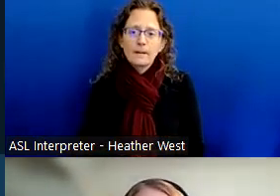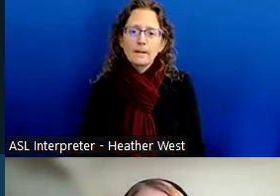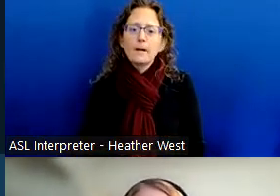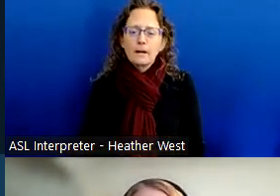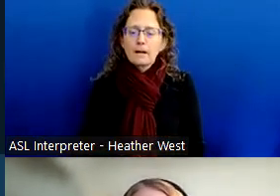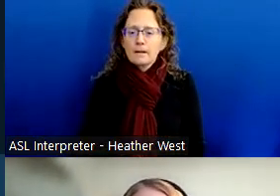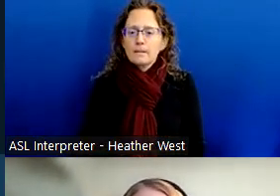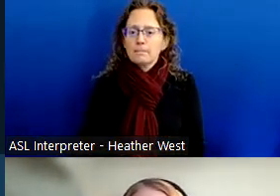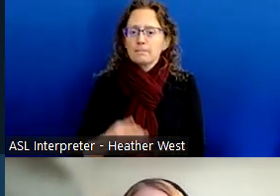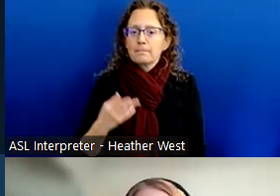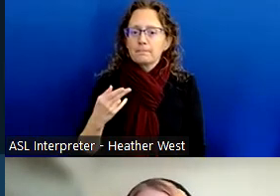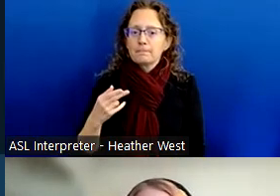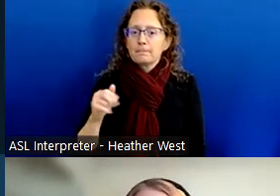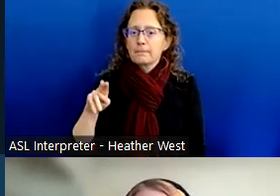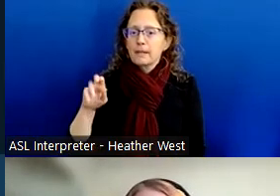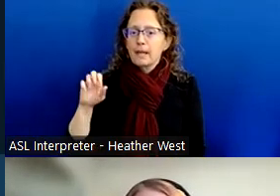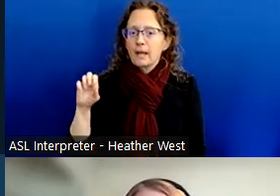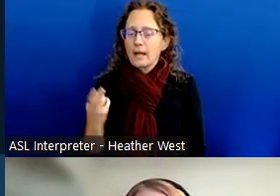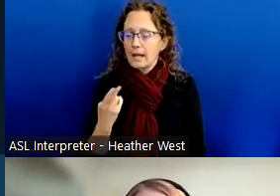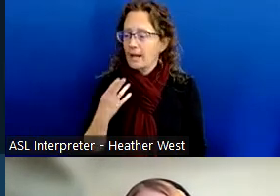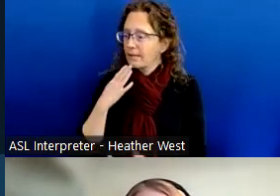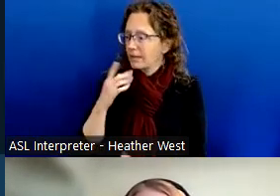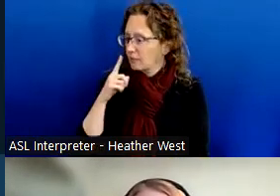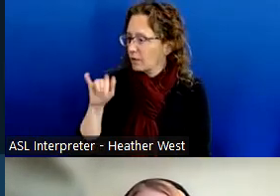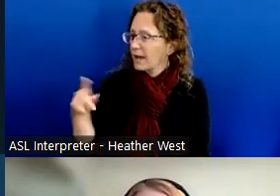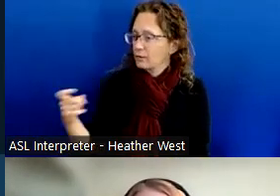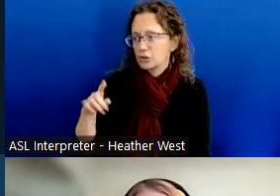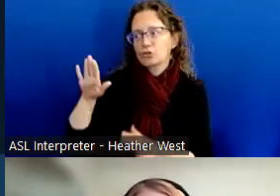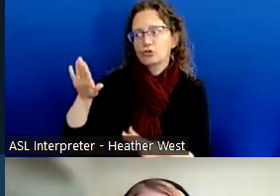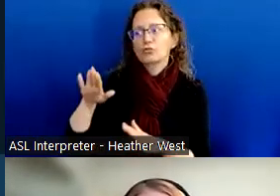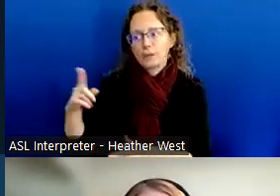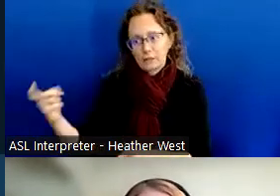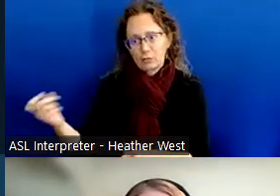Yes, sure. Yeah, so thank you for this question. It's a great question.